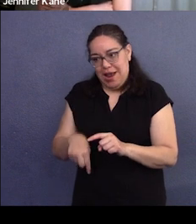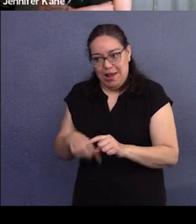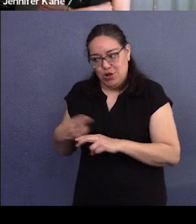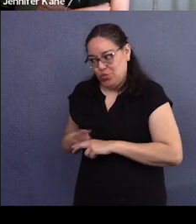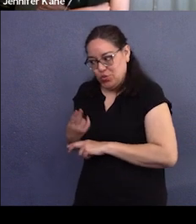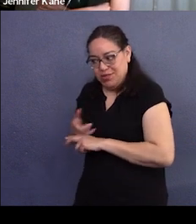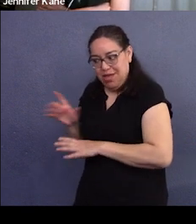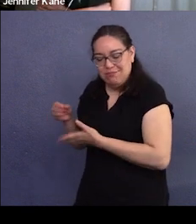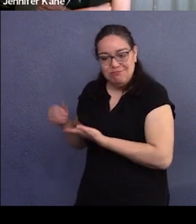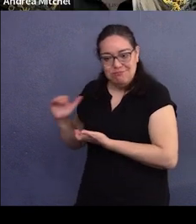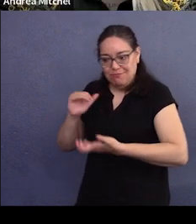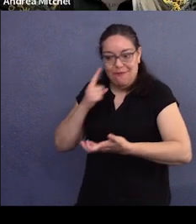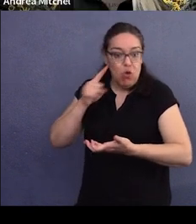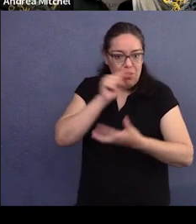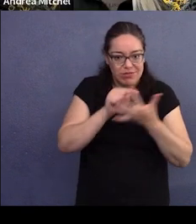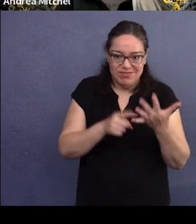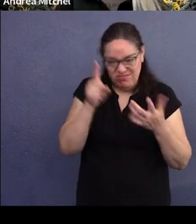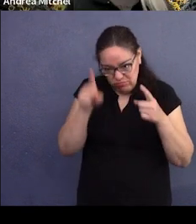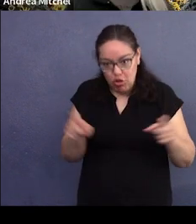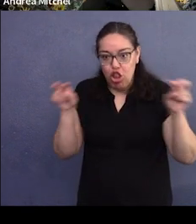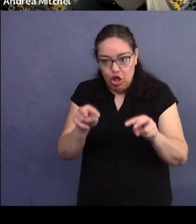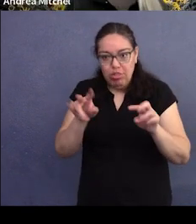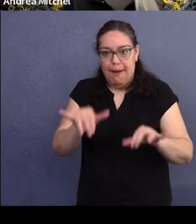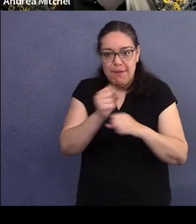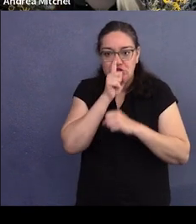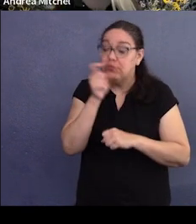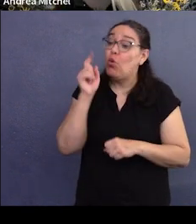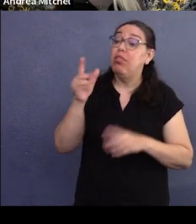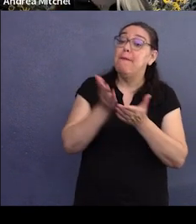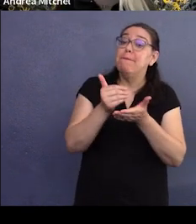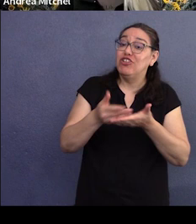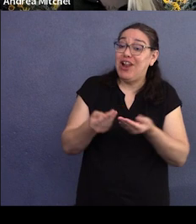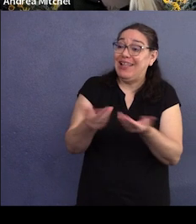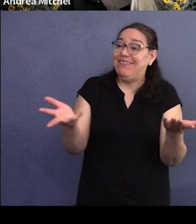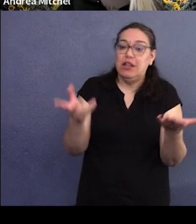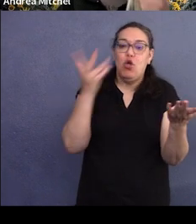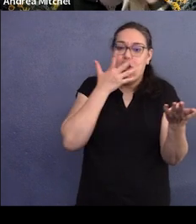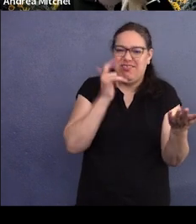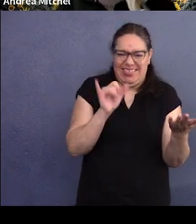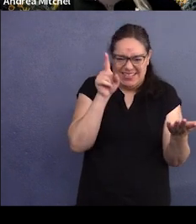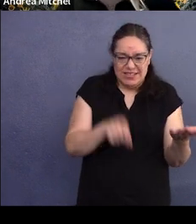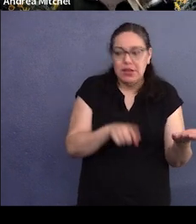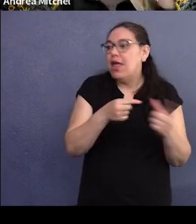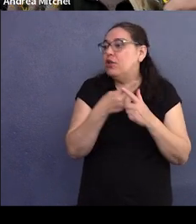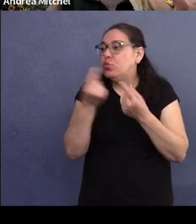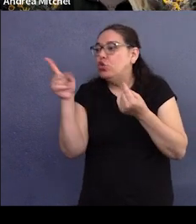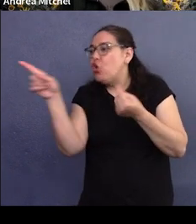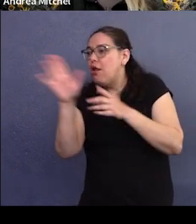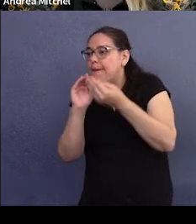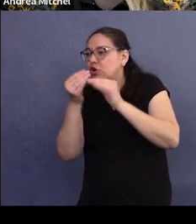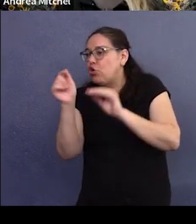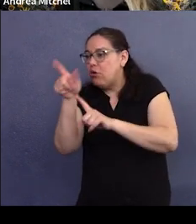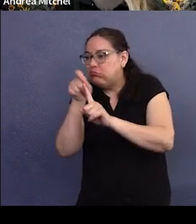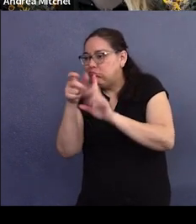of ways. So this is what the budget looks like that I'm giving you. So you can then just plug things in. If you have a